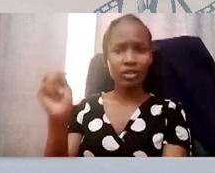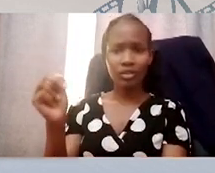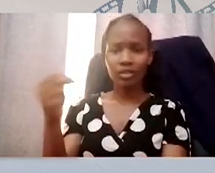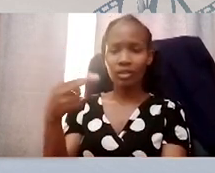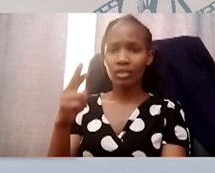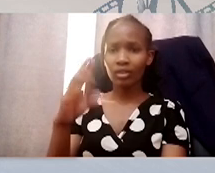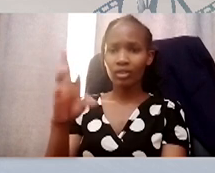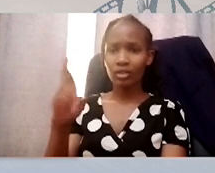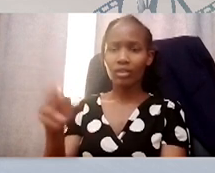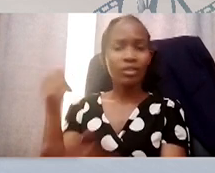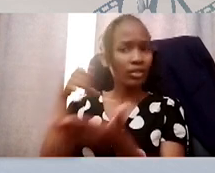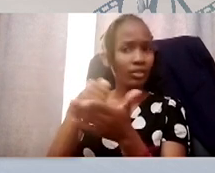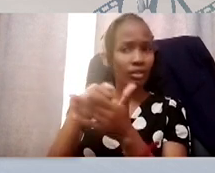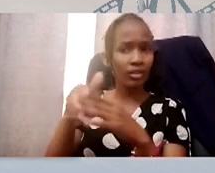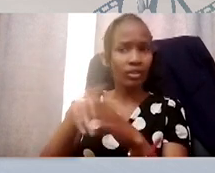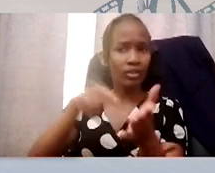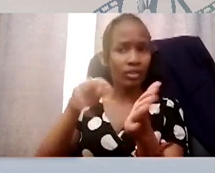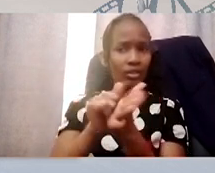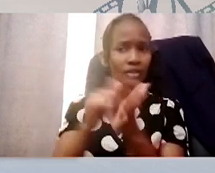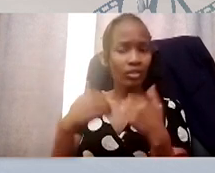in projects such as this?